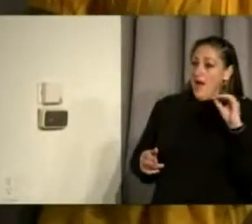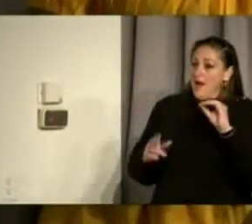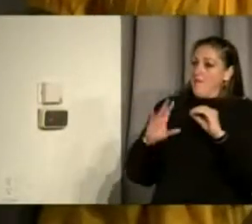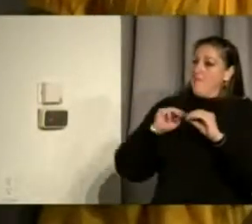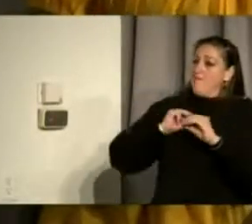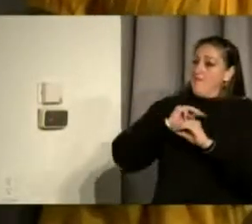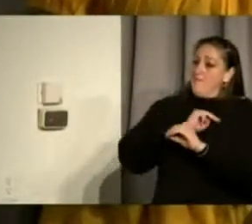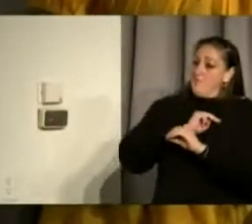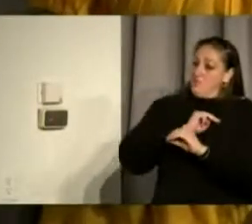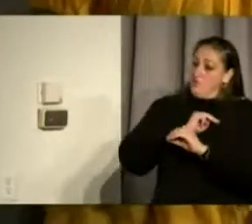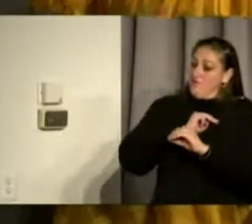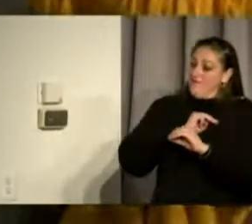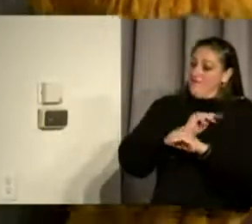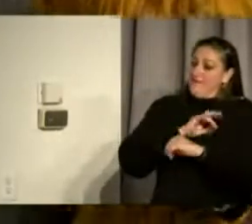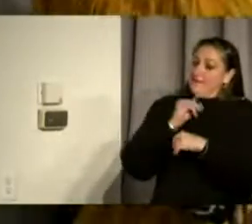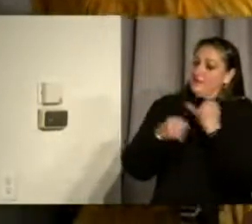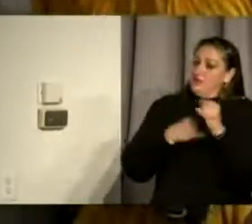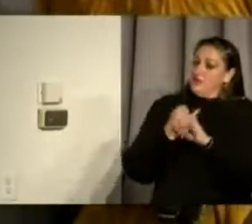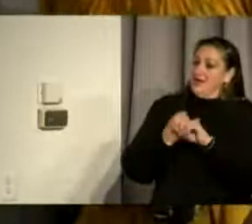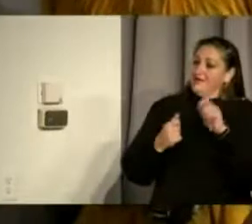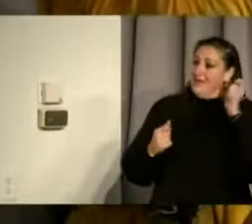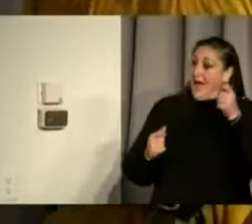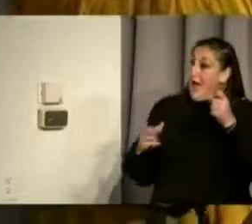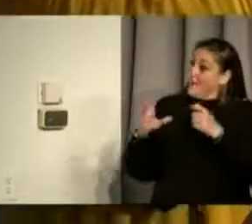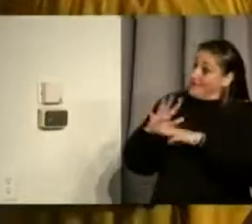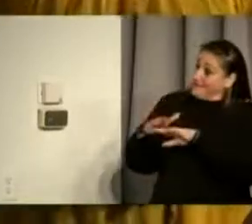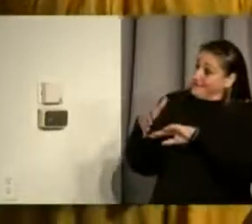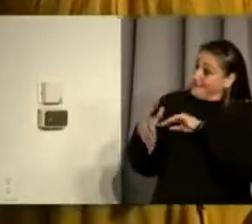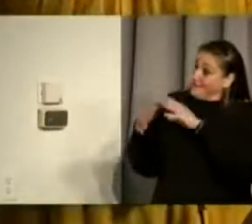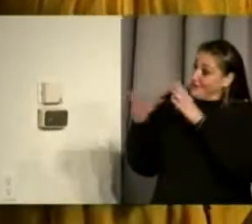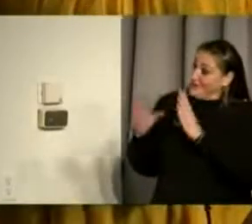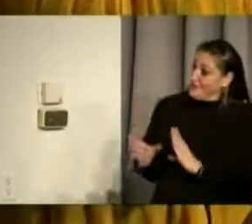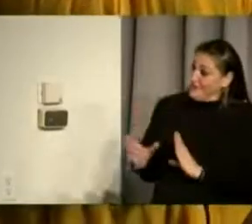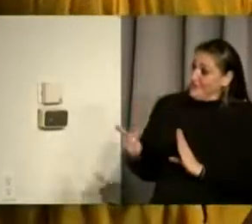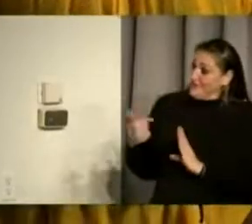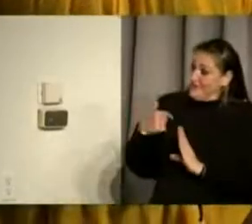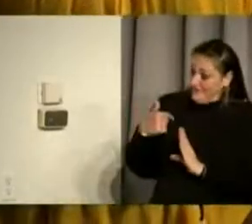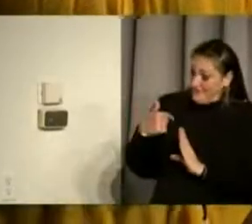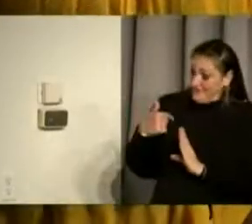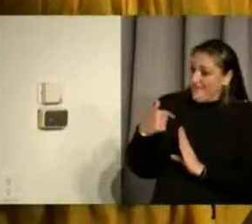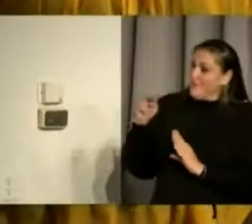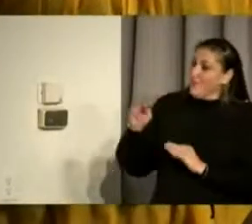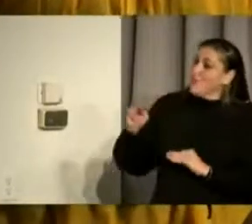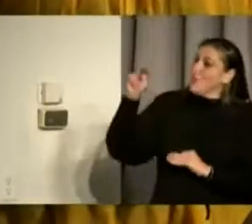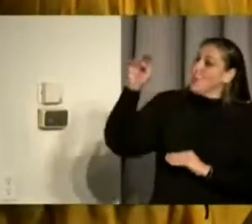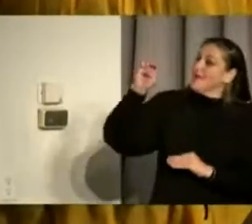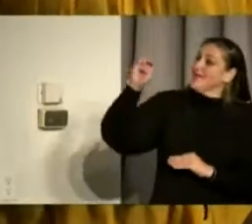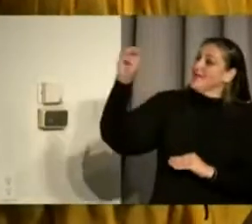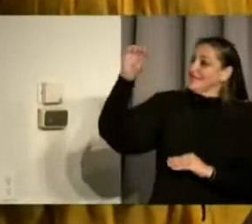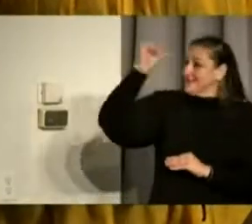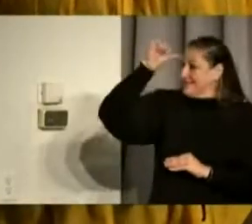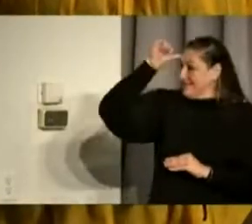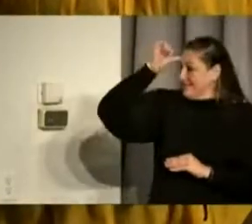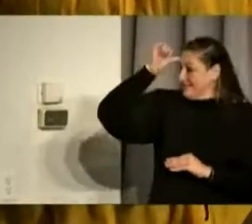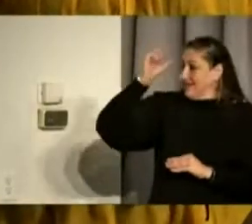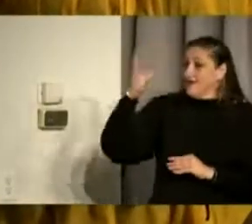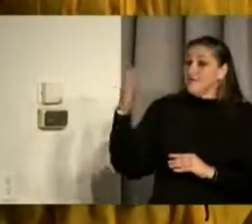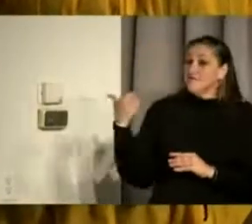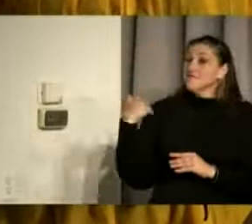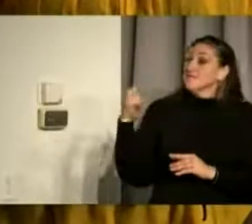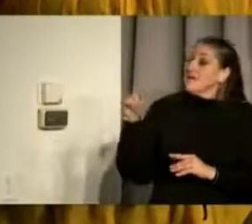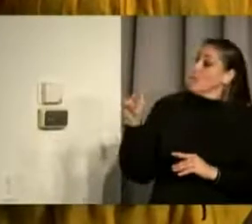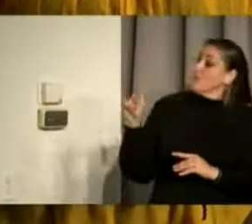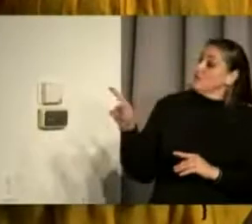international jury, and I am an indigenous person from the northeast of India, Manipur. My